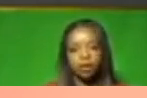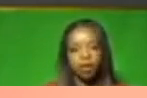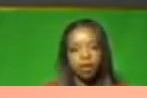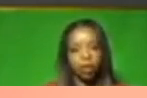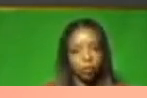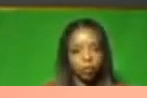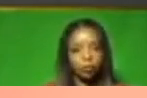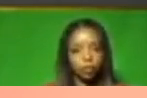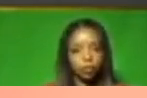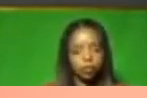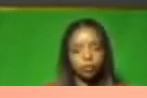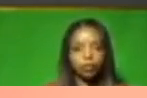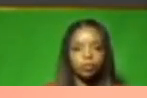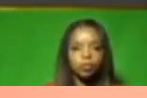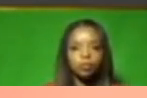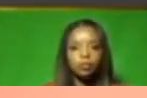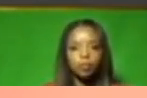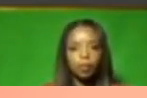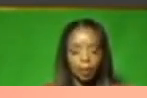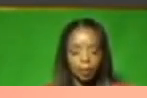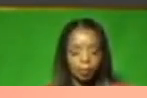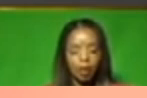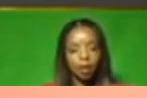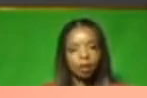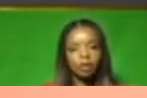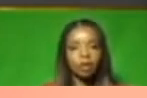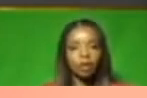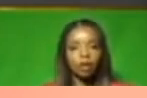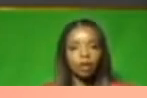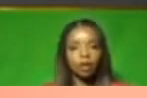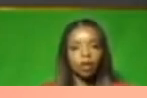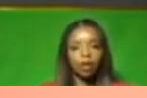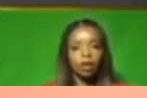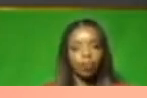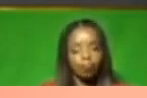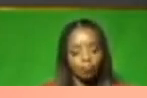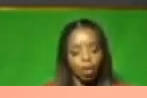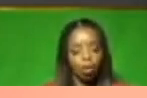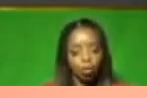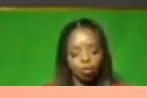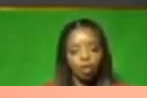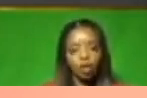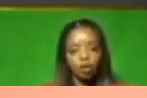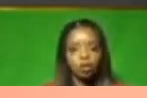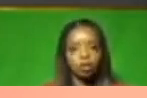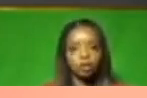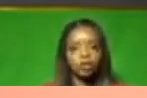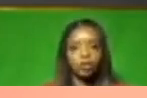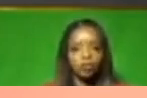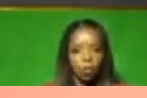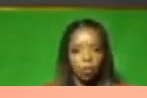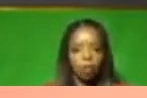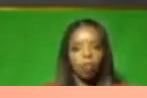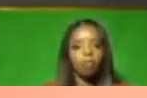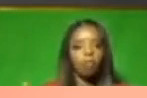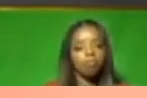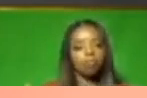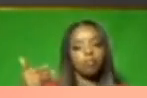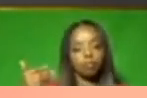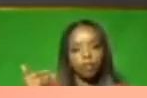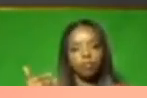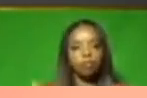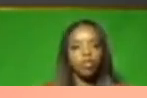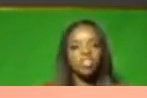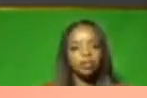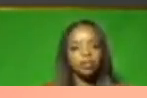we are building on the progress made during the course of previous administrations.